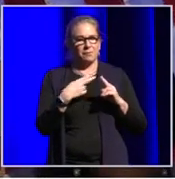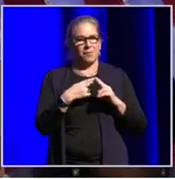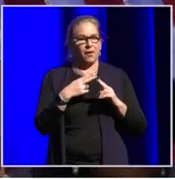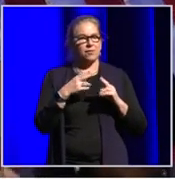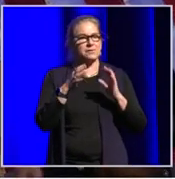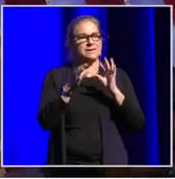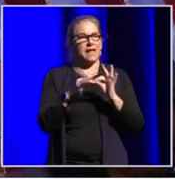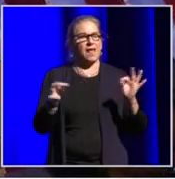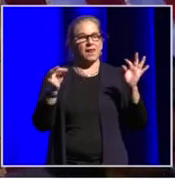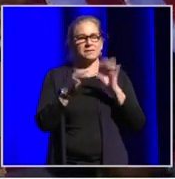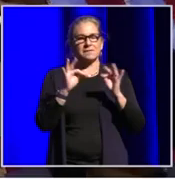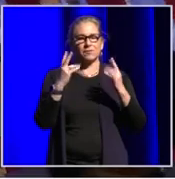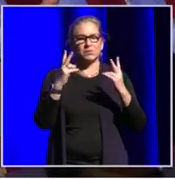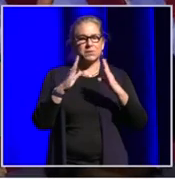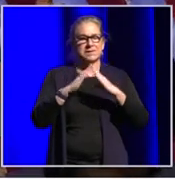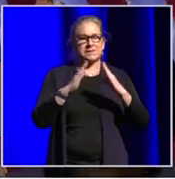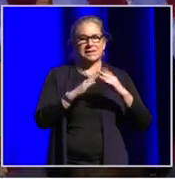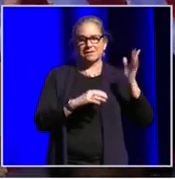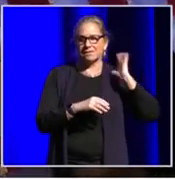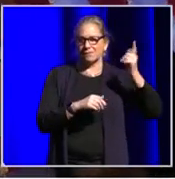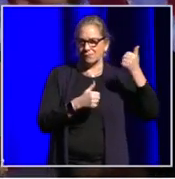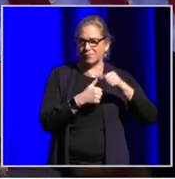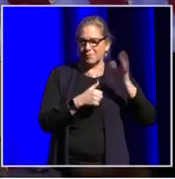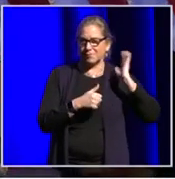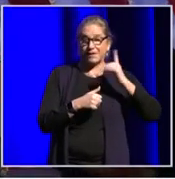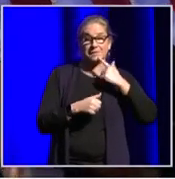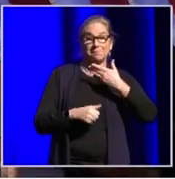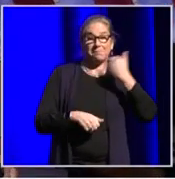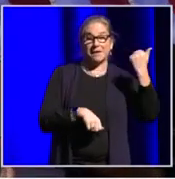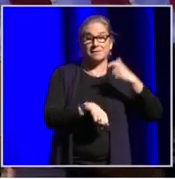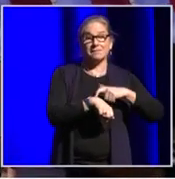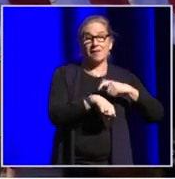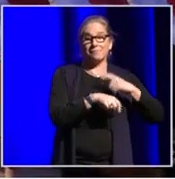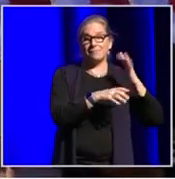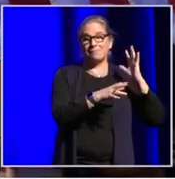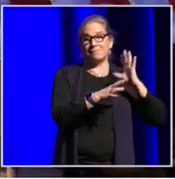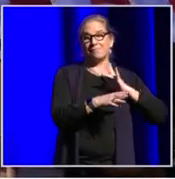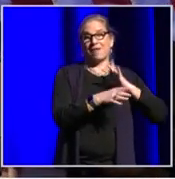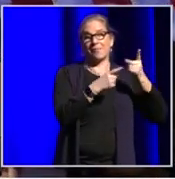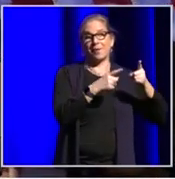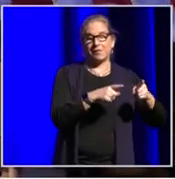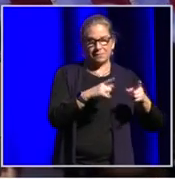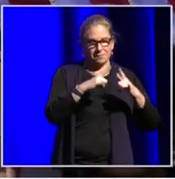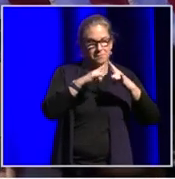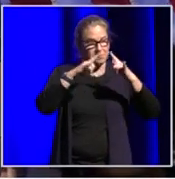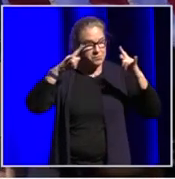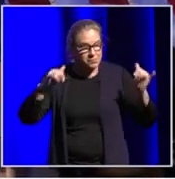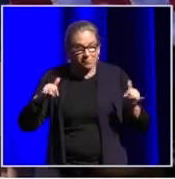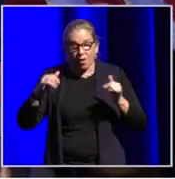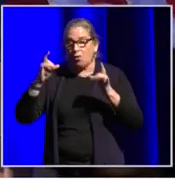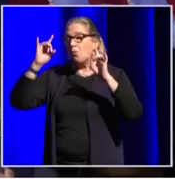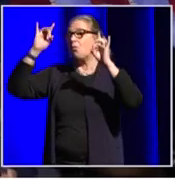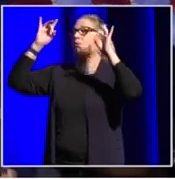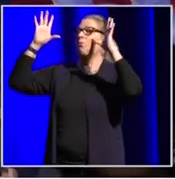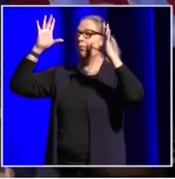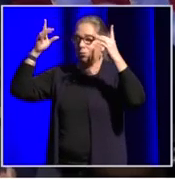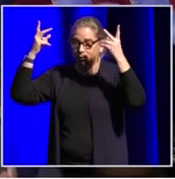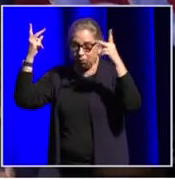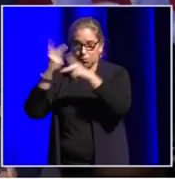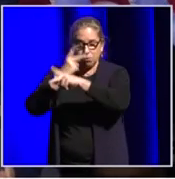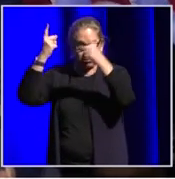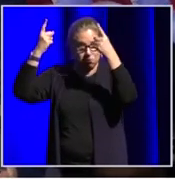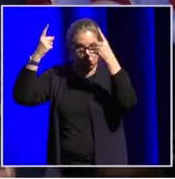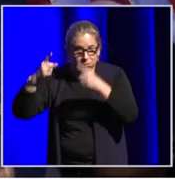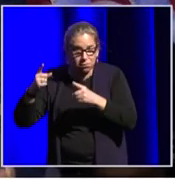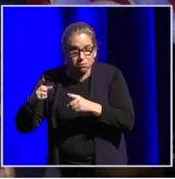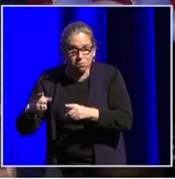that line to describe the disparities that exist within DC and within our schools, where for many, it is the best of time and they're